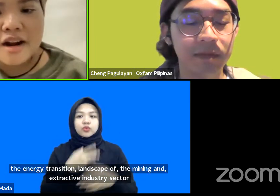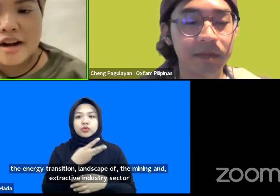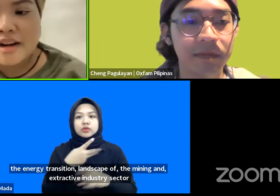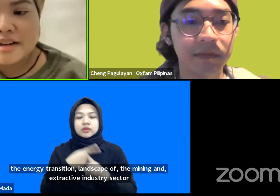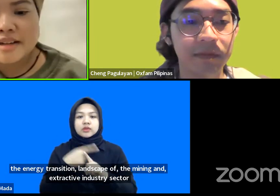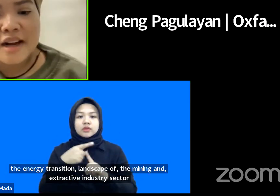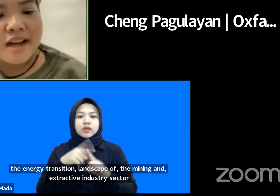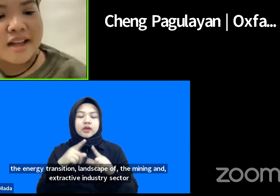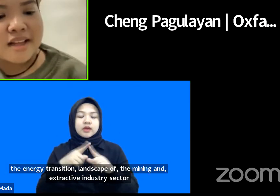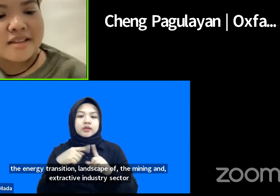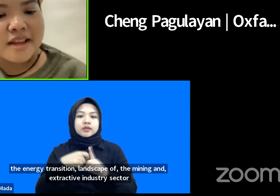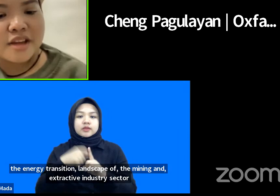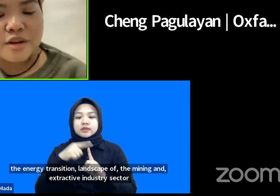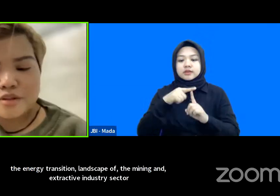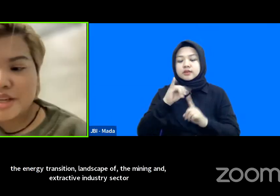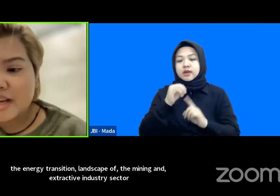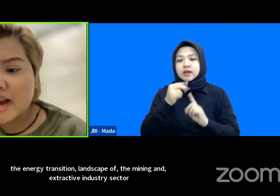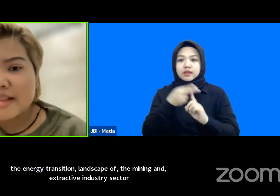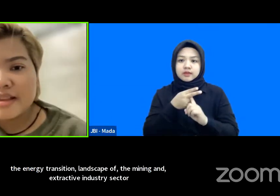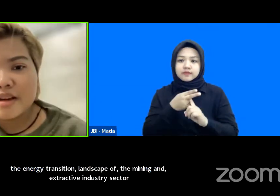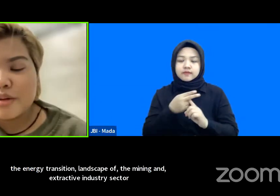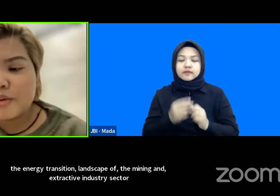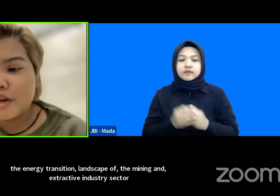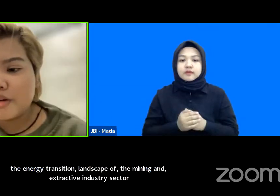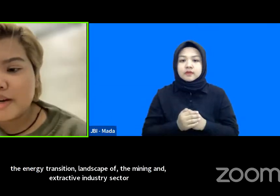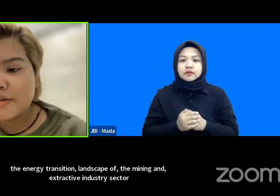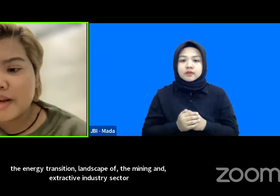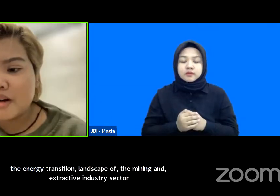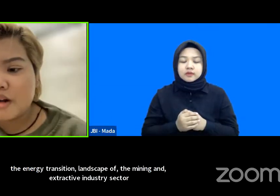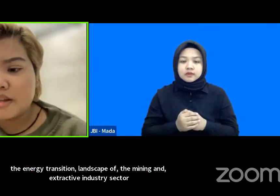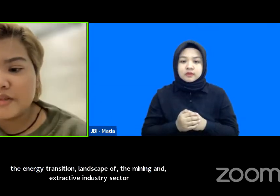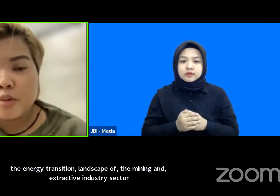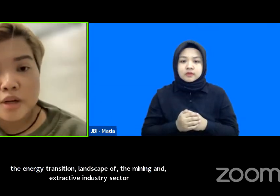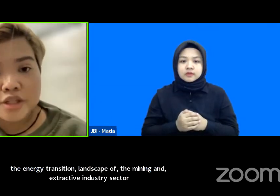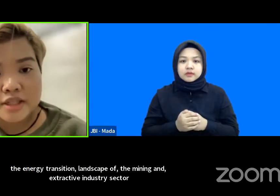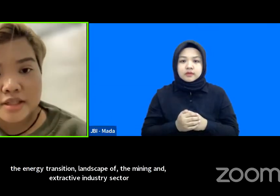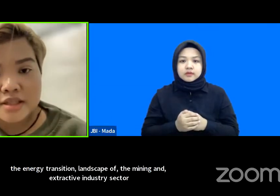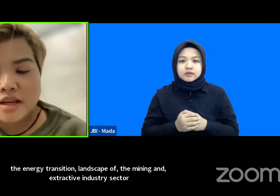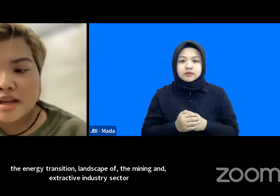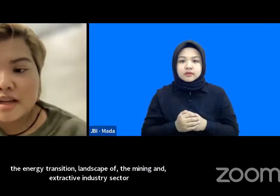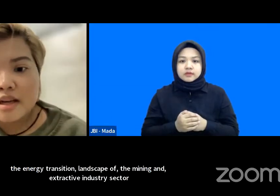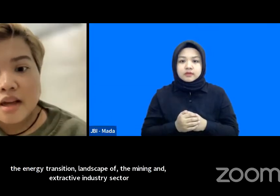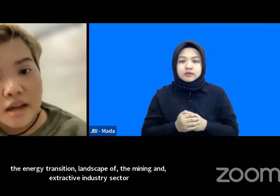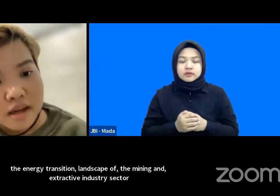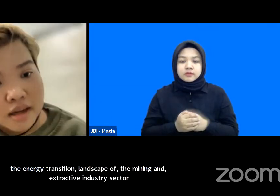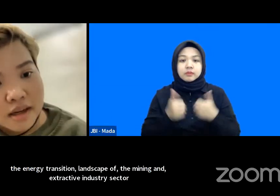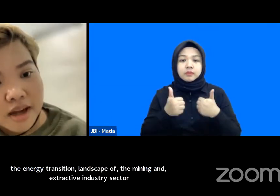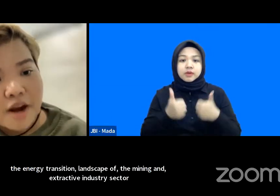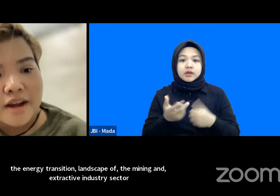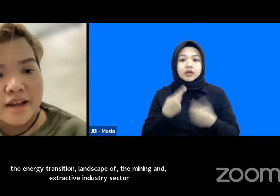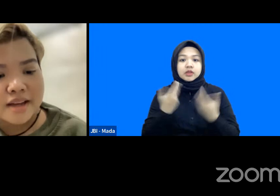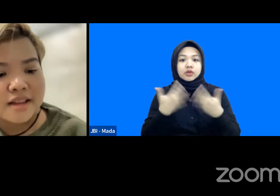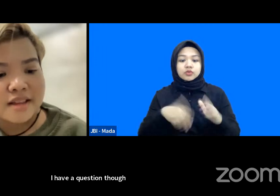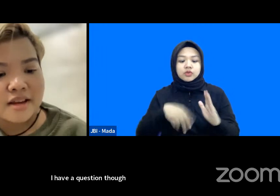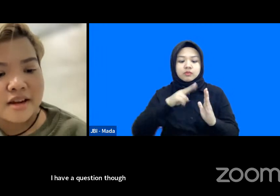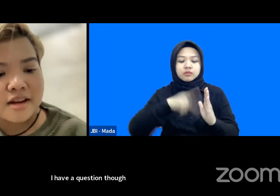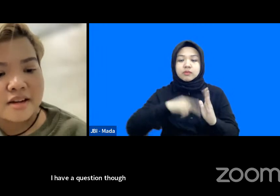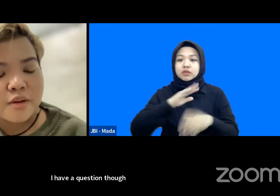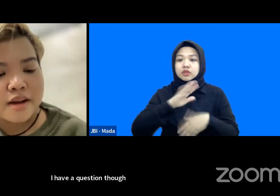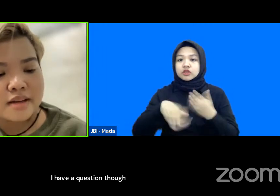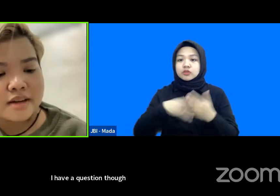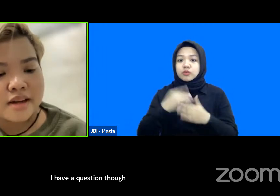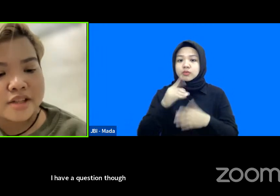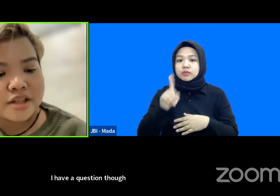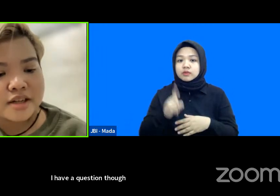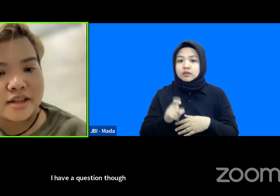Okay. Thank you, Cheng. I think we already read all of the questions. I have a question though. Okay.